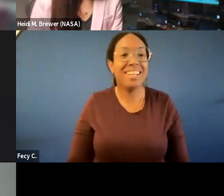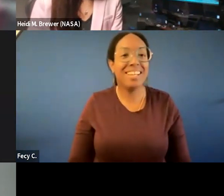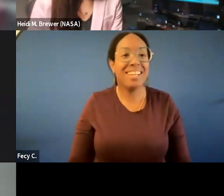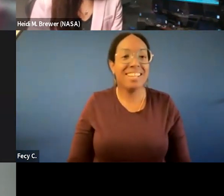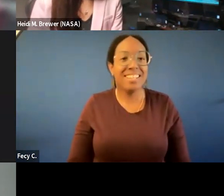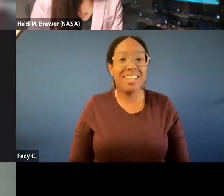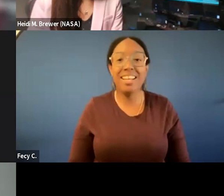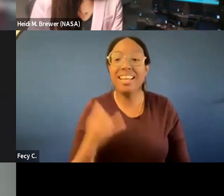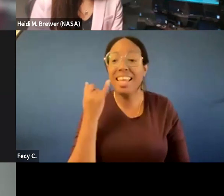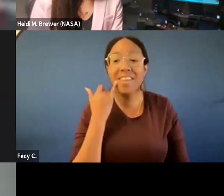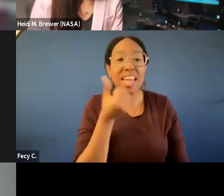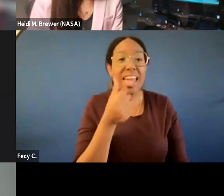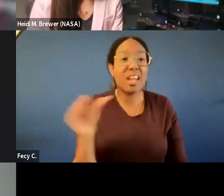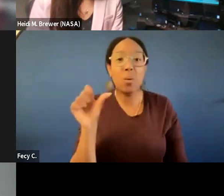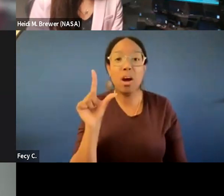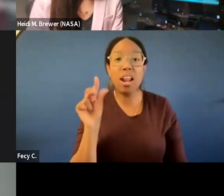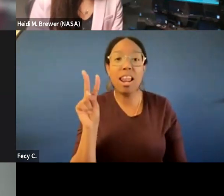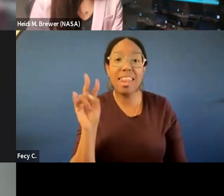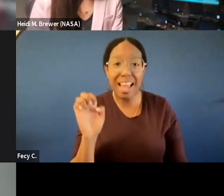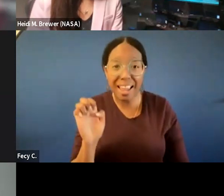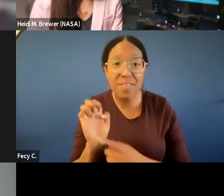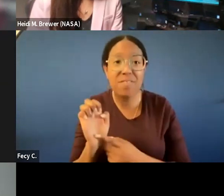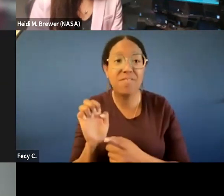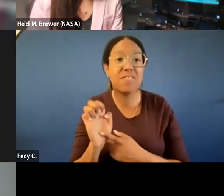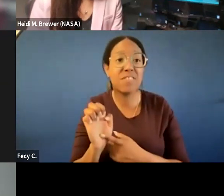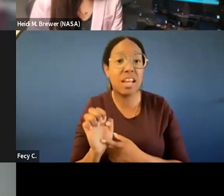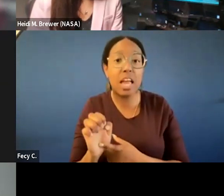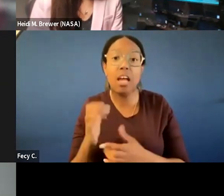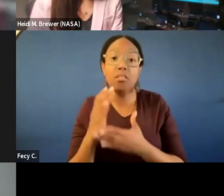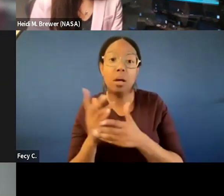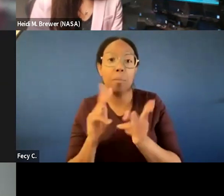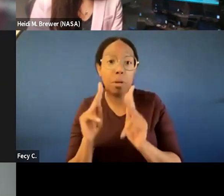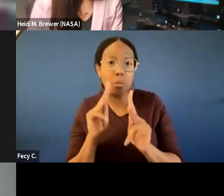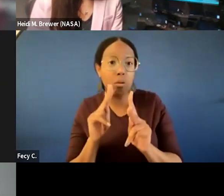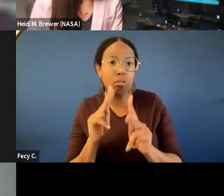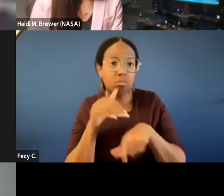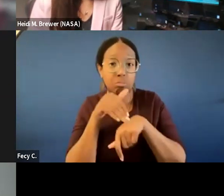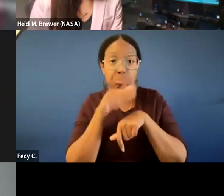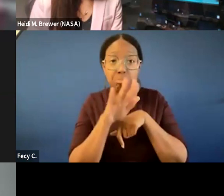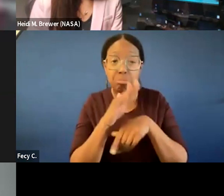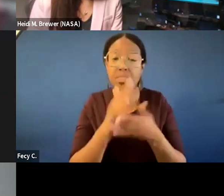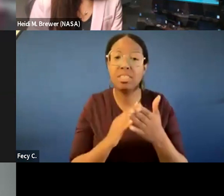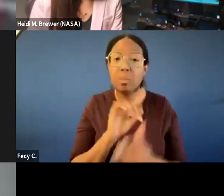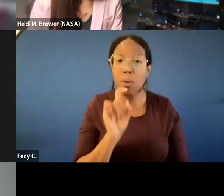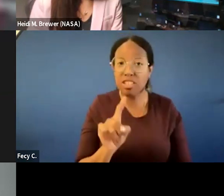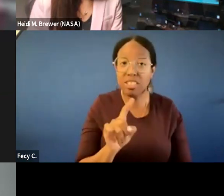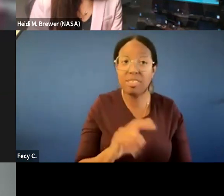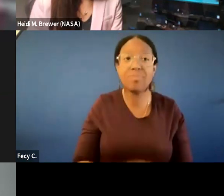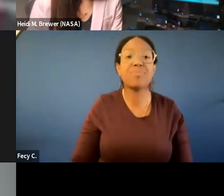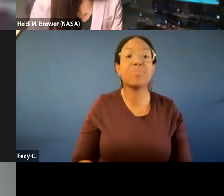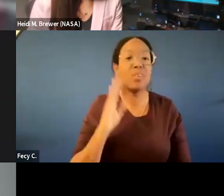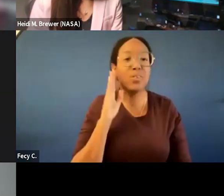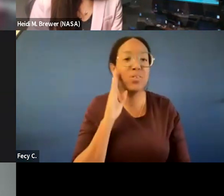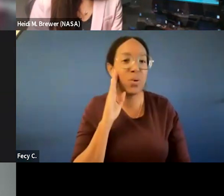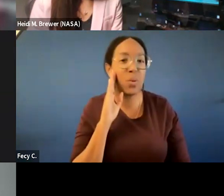has questions, people who registered also submitted some questions. So I wanted to ask